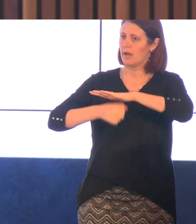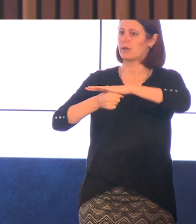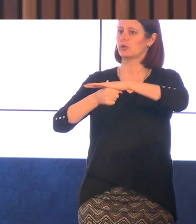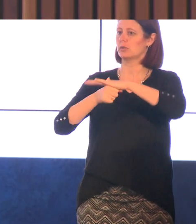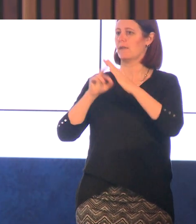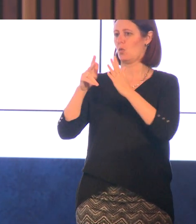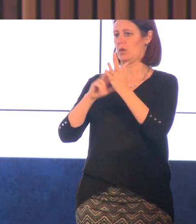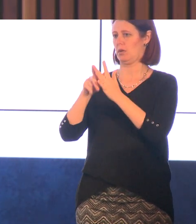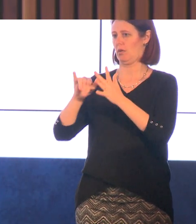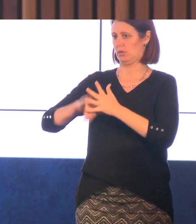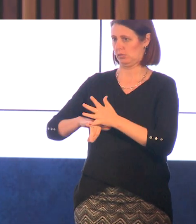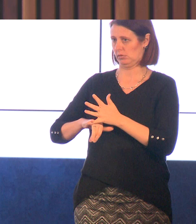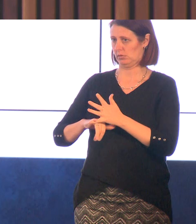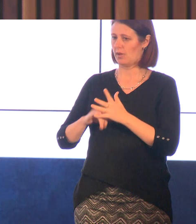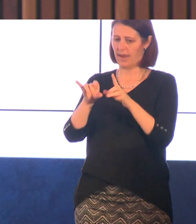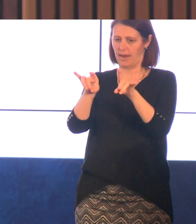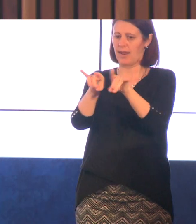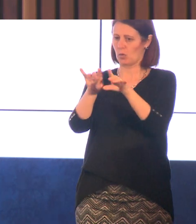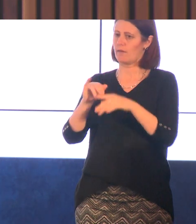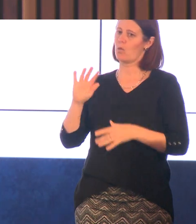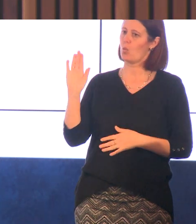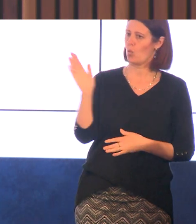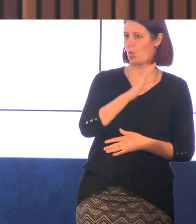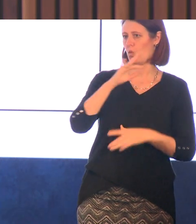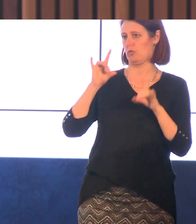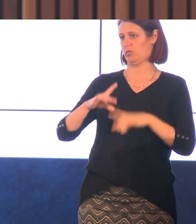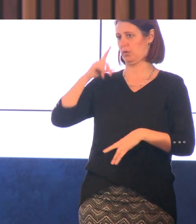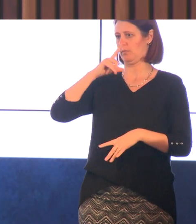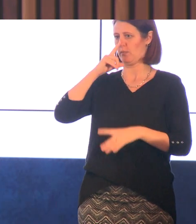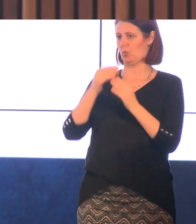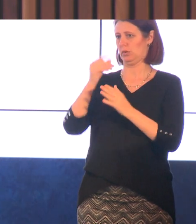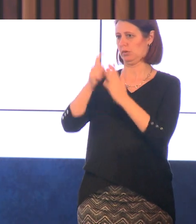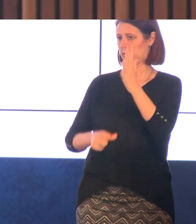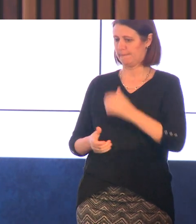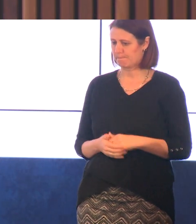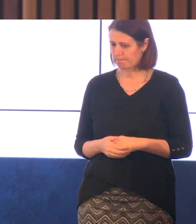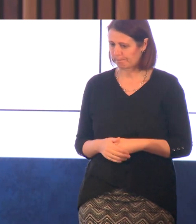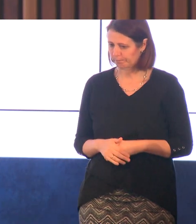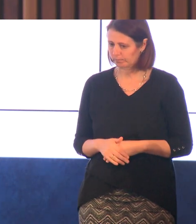the NDIS and equity for all Australians with disability.